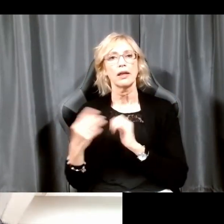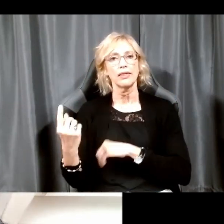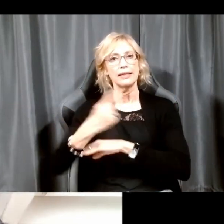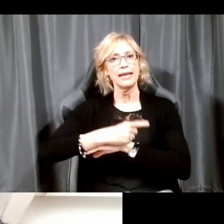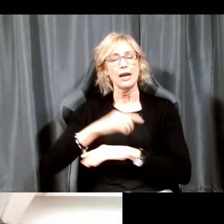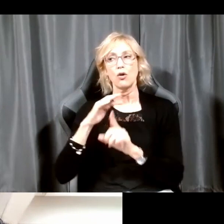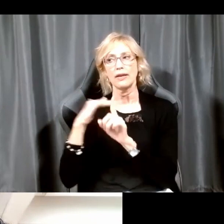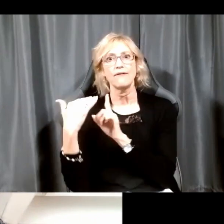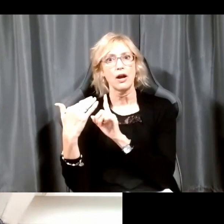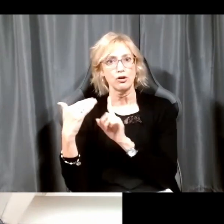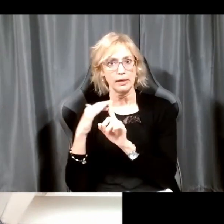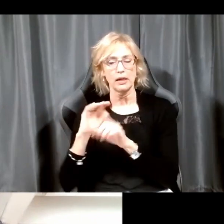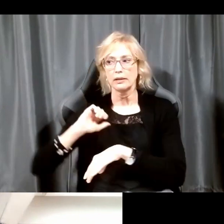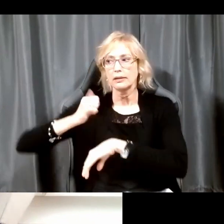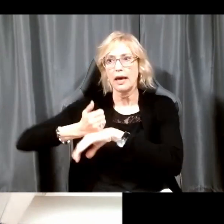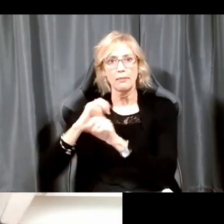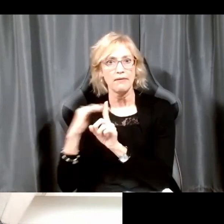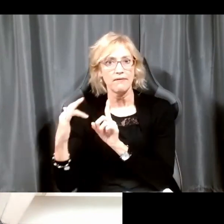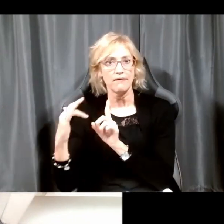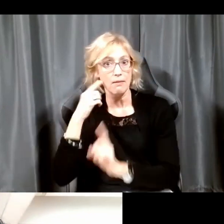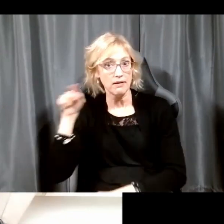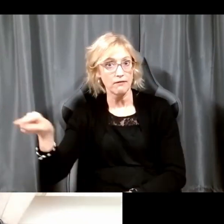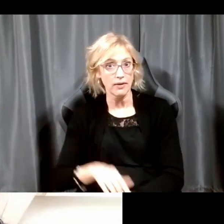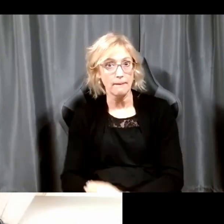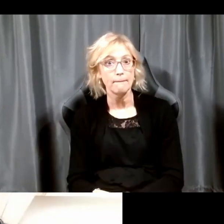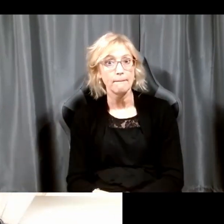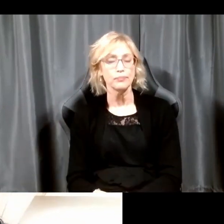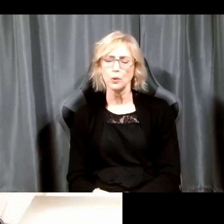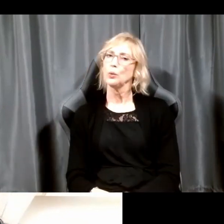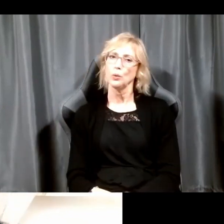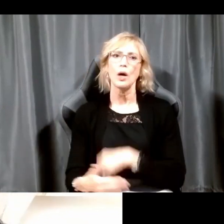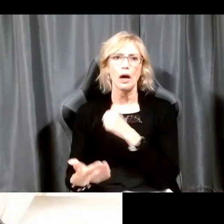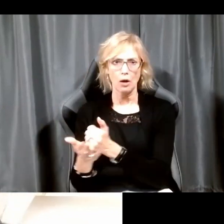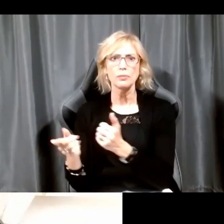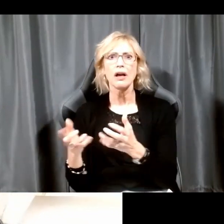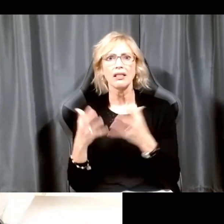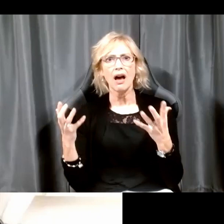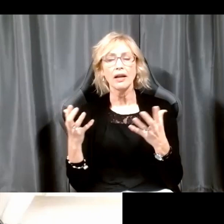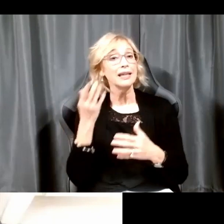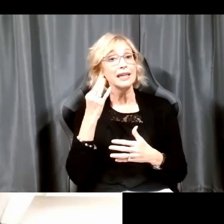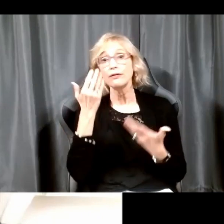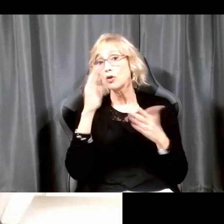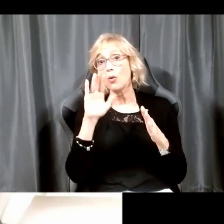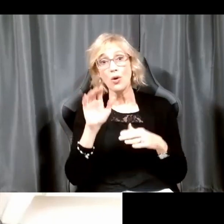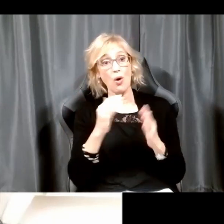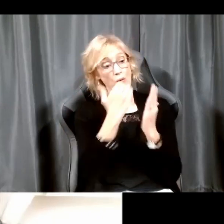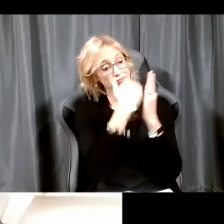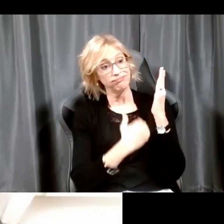their environment and setting up their environment for them. And that makes a big difference. If you don't know the 10